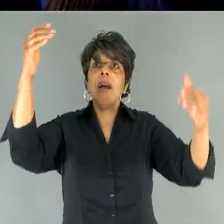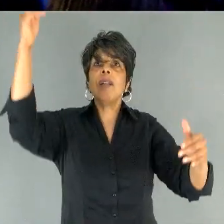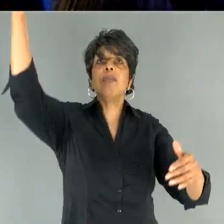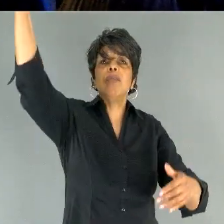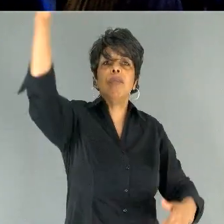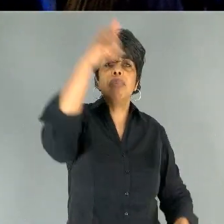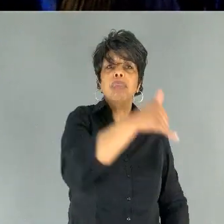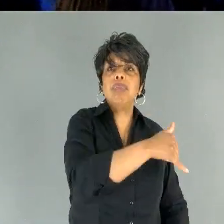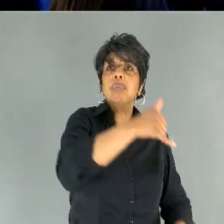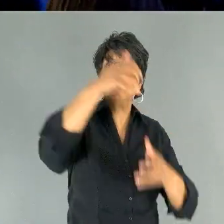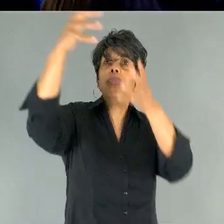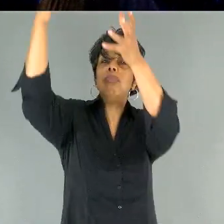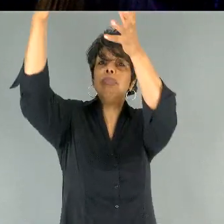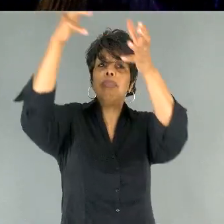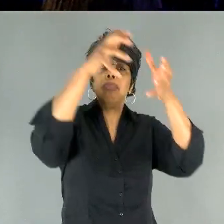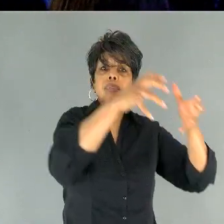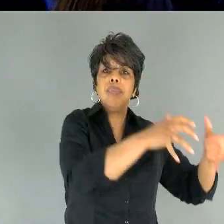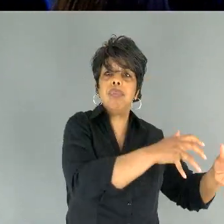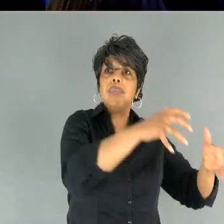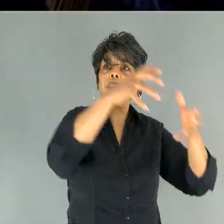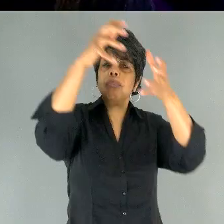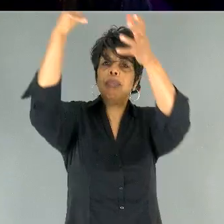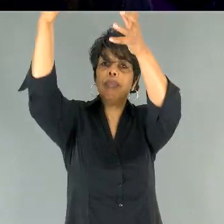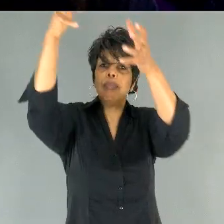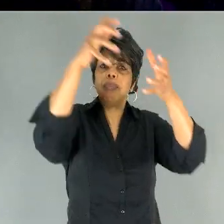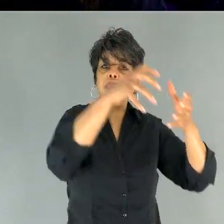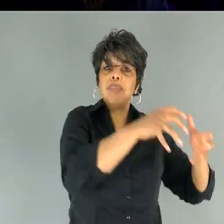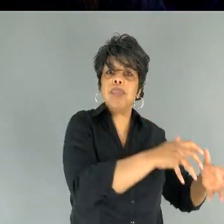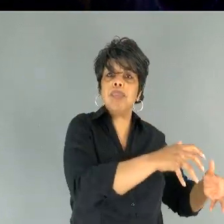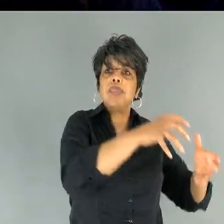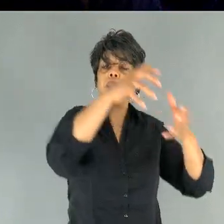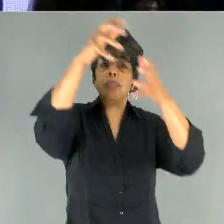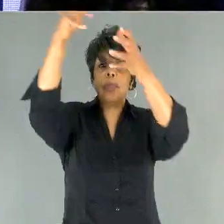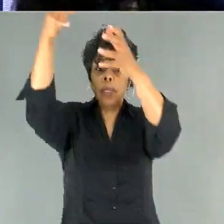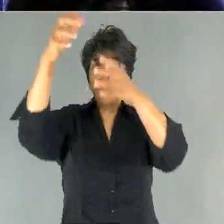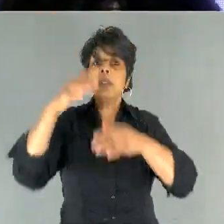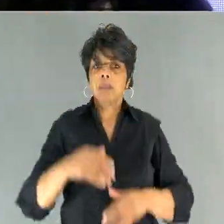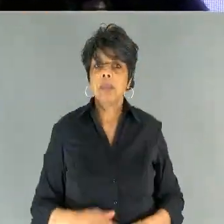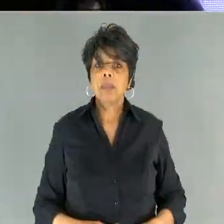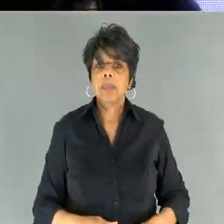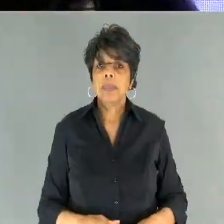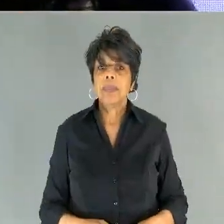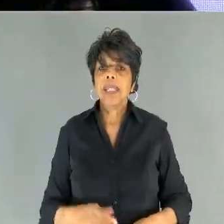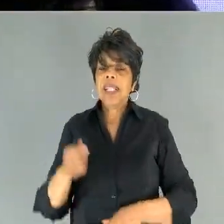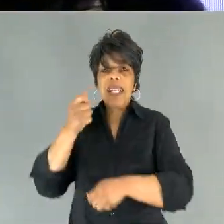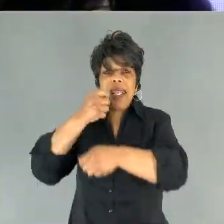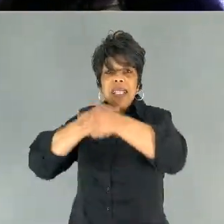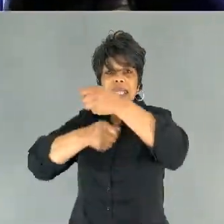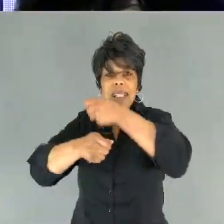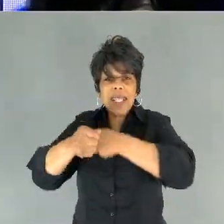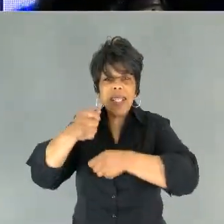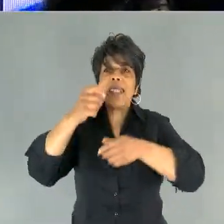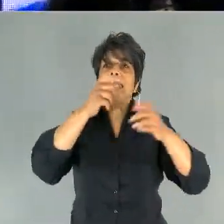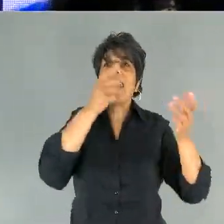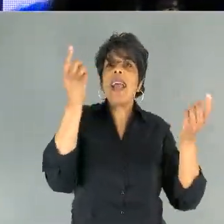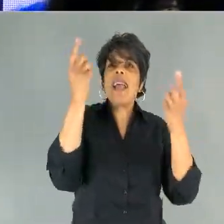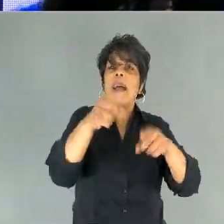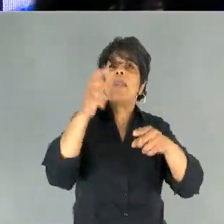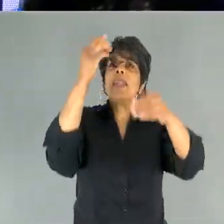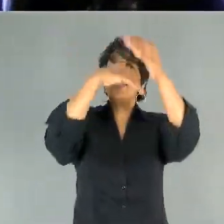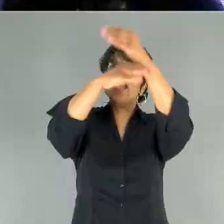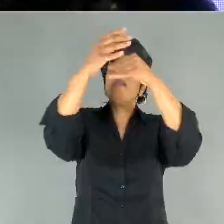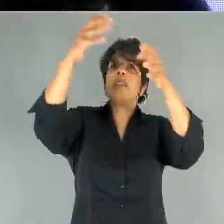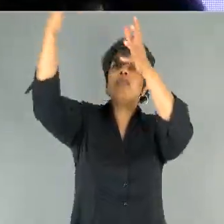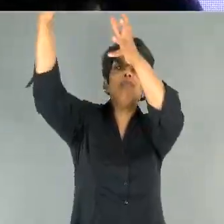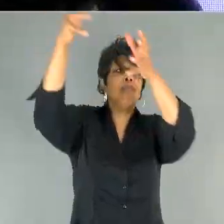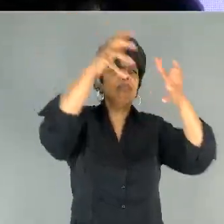we pray, there's a divine exchange that is happening in the heavens. Open your mouth, mothers